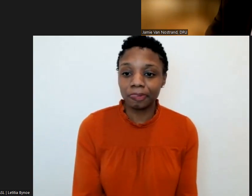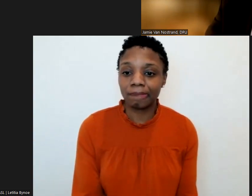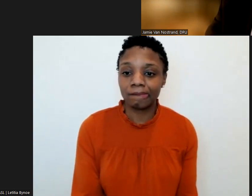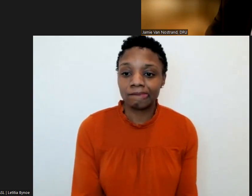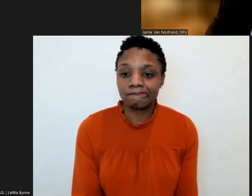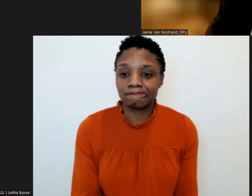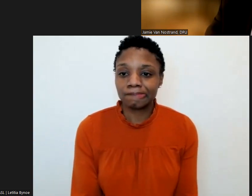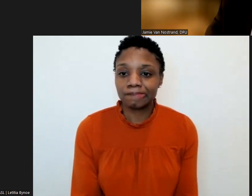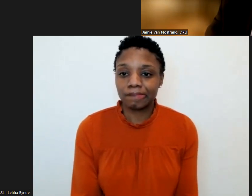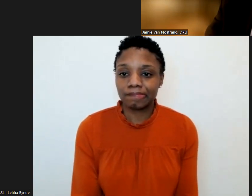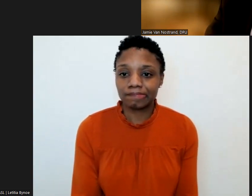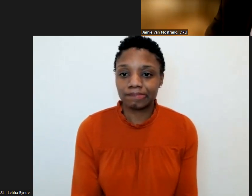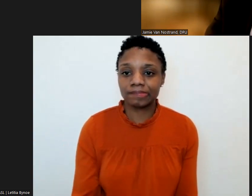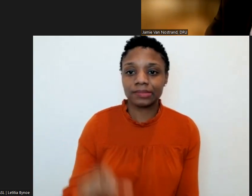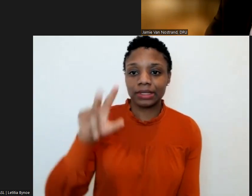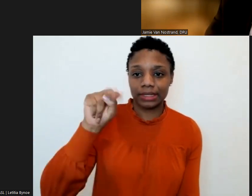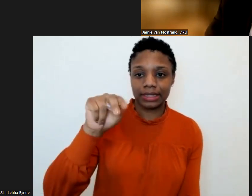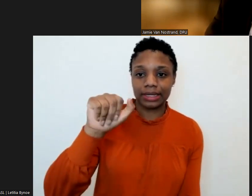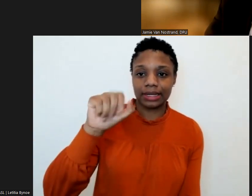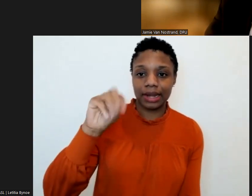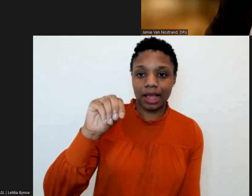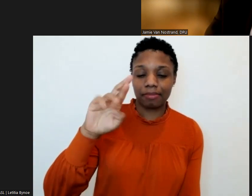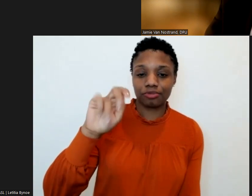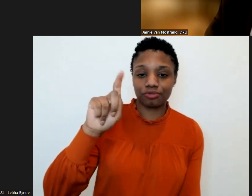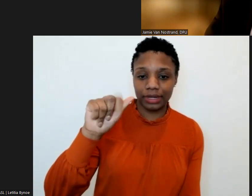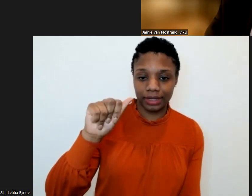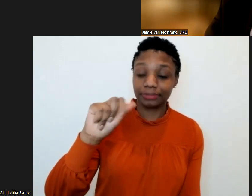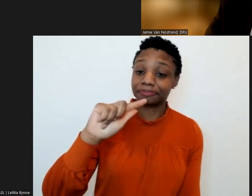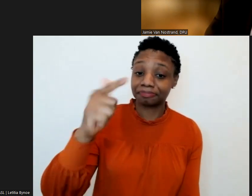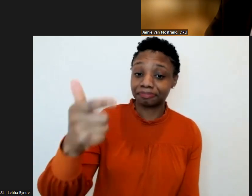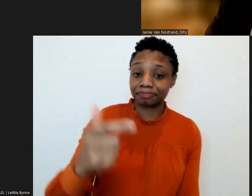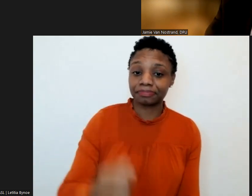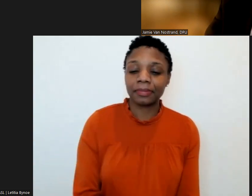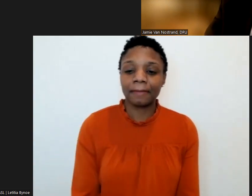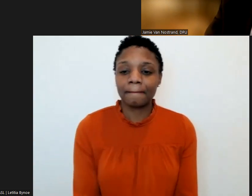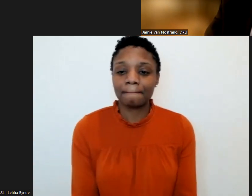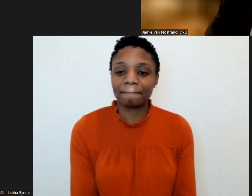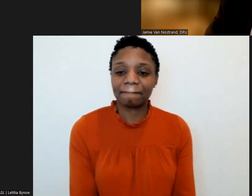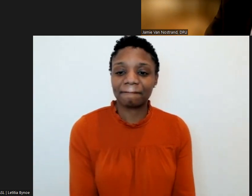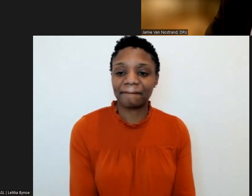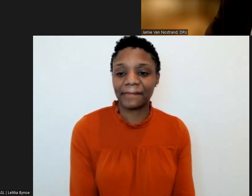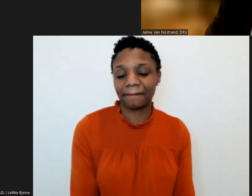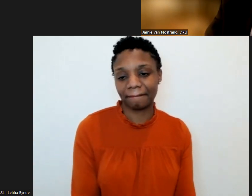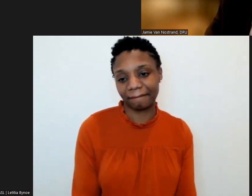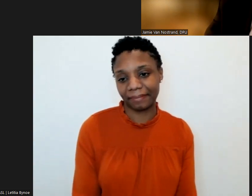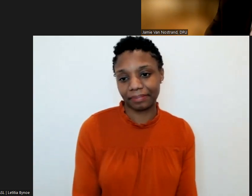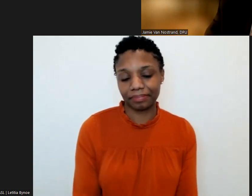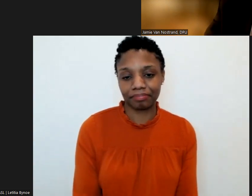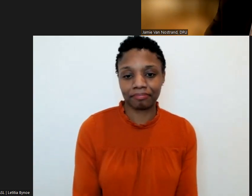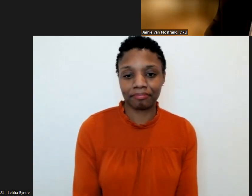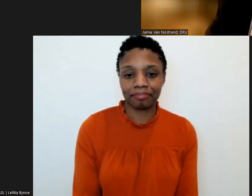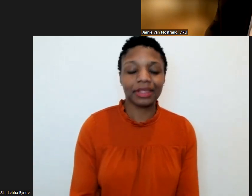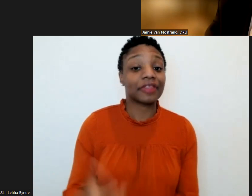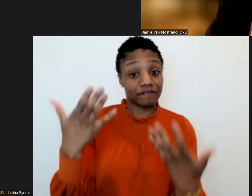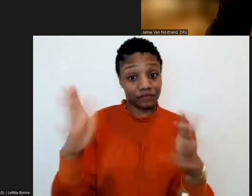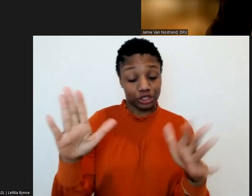So I see Namrita and then Kalila, and then Kessel, if you could just let me know if there are any questions in the Q&A. But